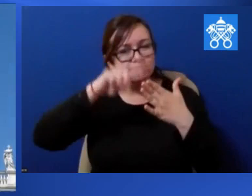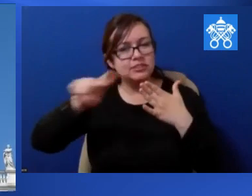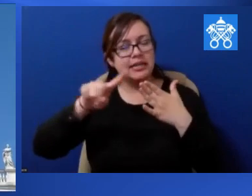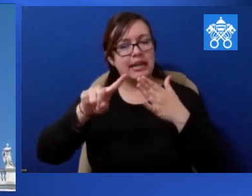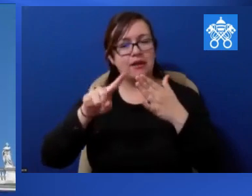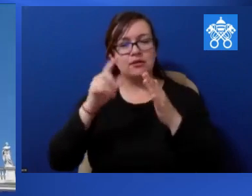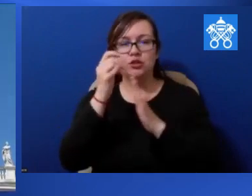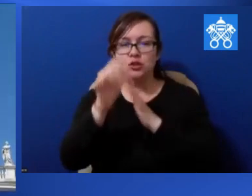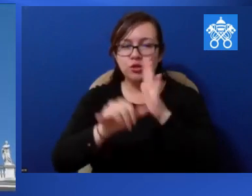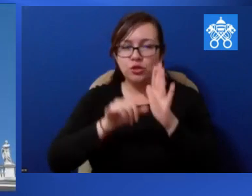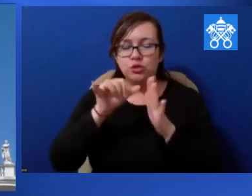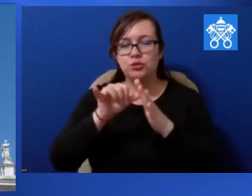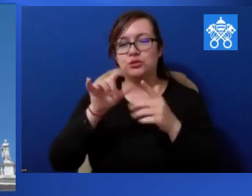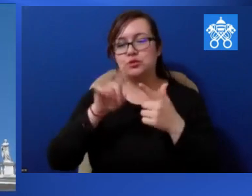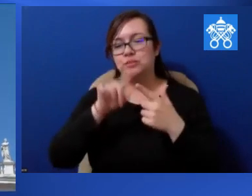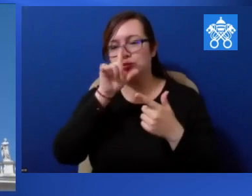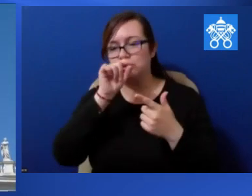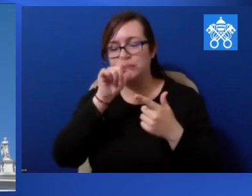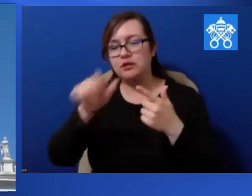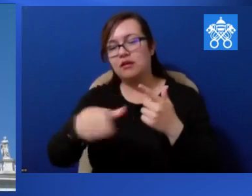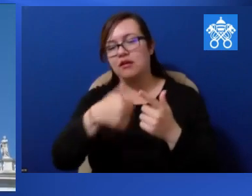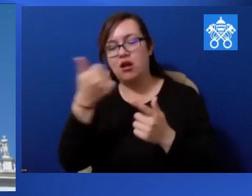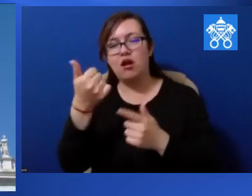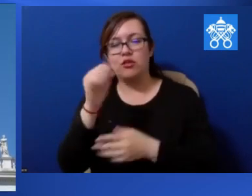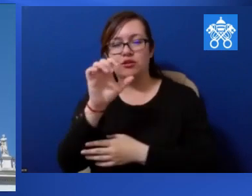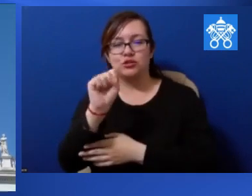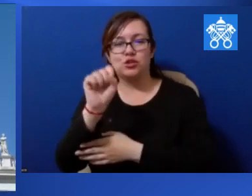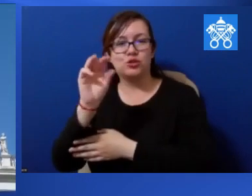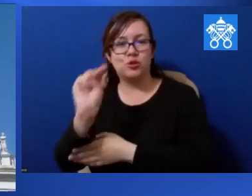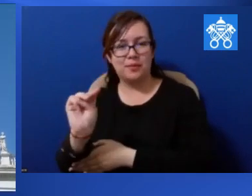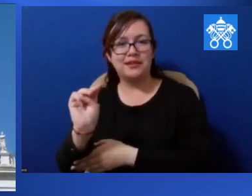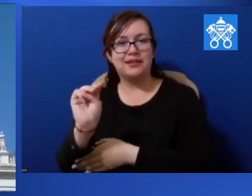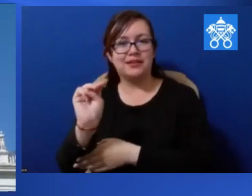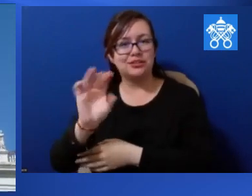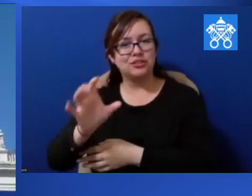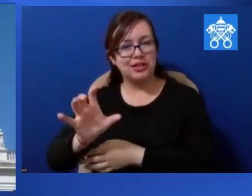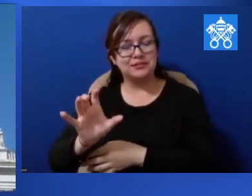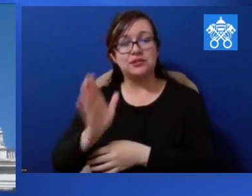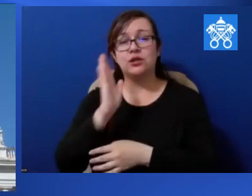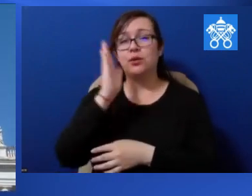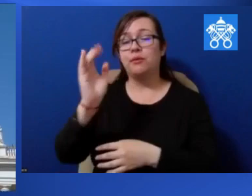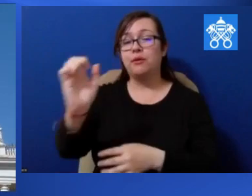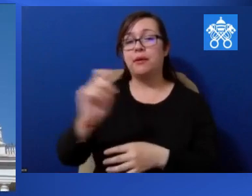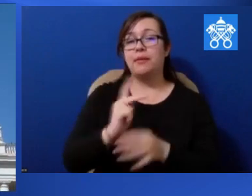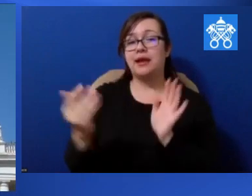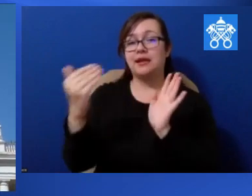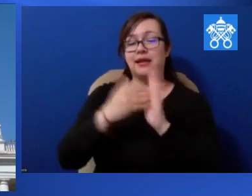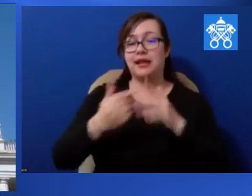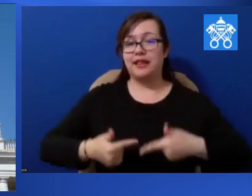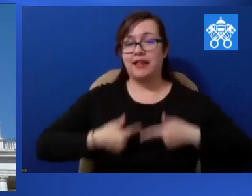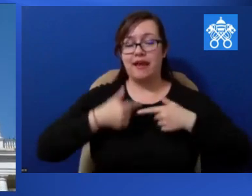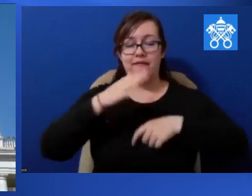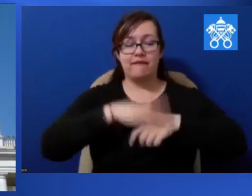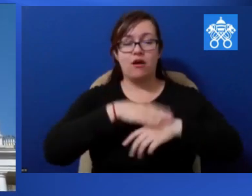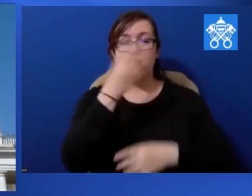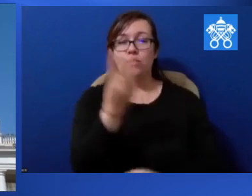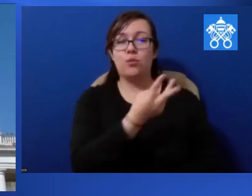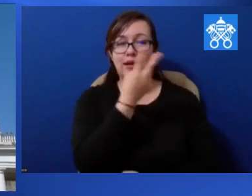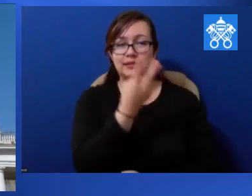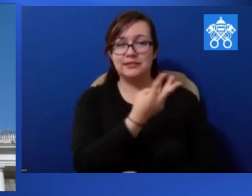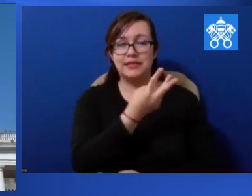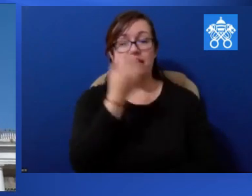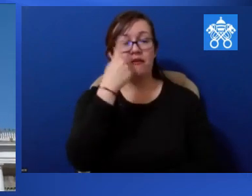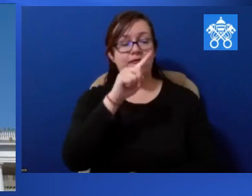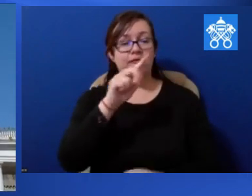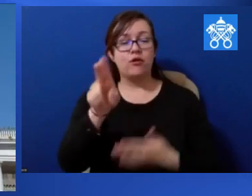for coverage of today's Angelus and other Vatican and world news. We will be back again live on Wednesday